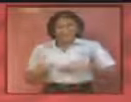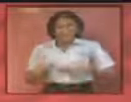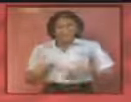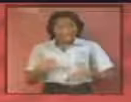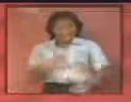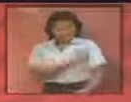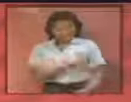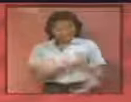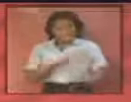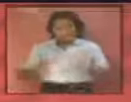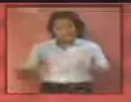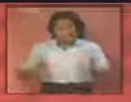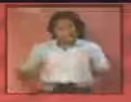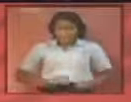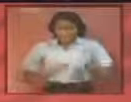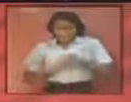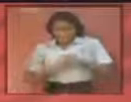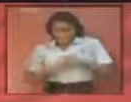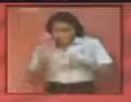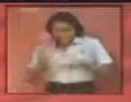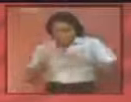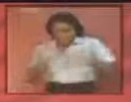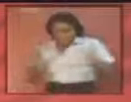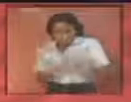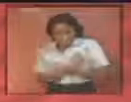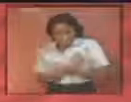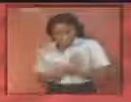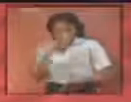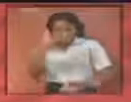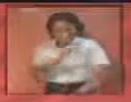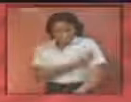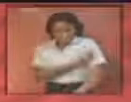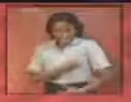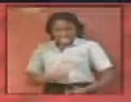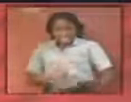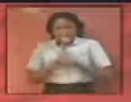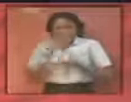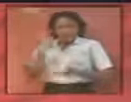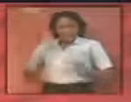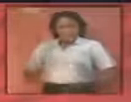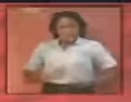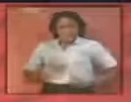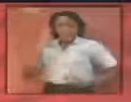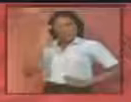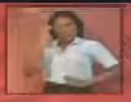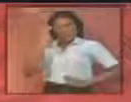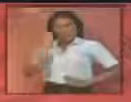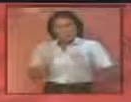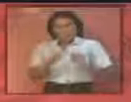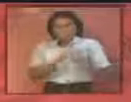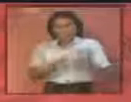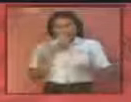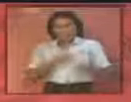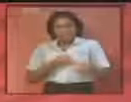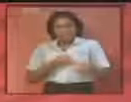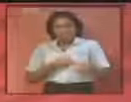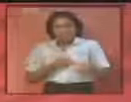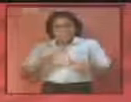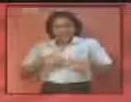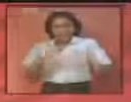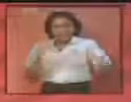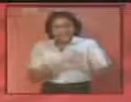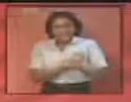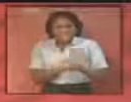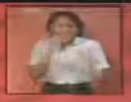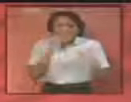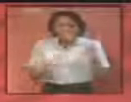immune system knows exactly what the opponent looks like and how to defeat them. So when the real fight comes, your immune